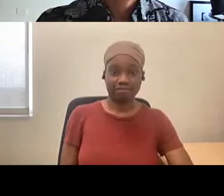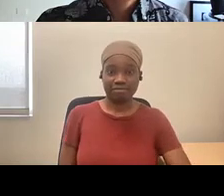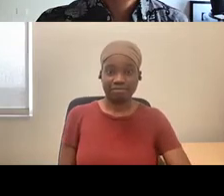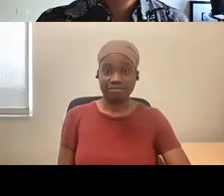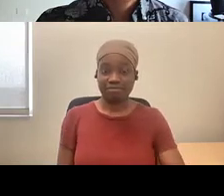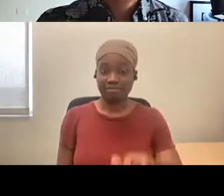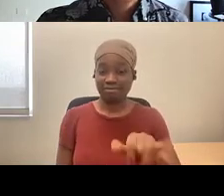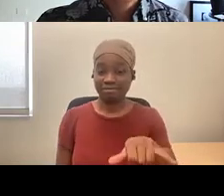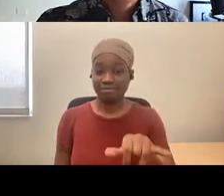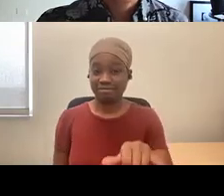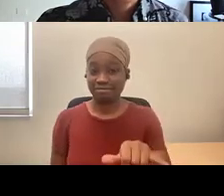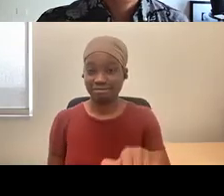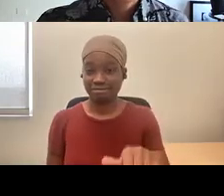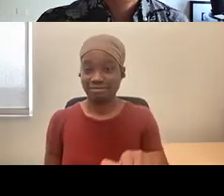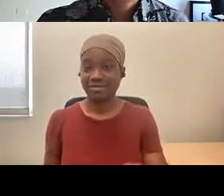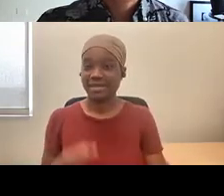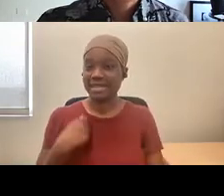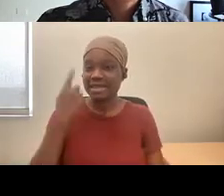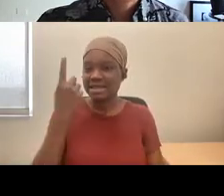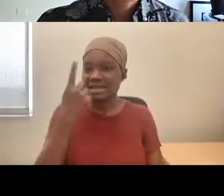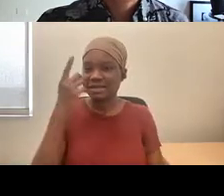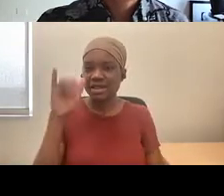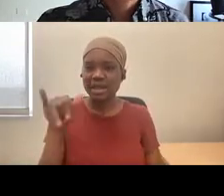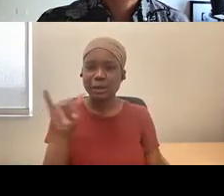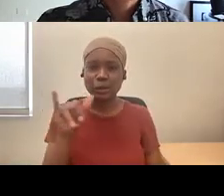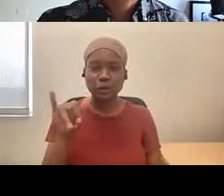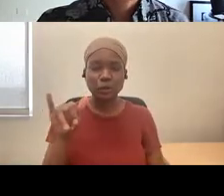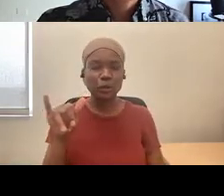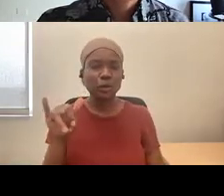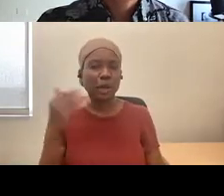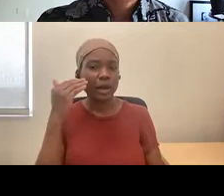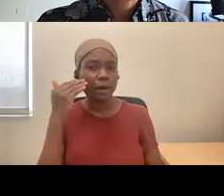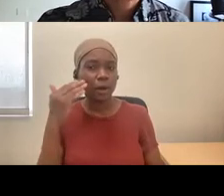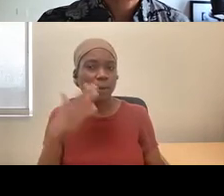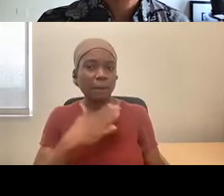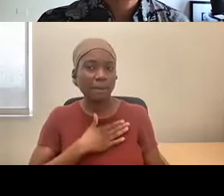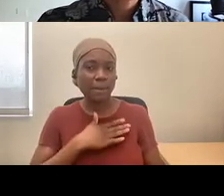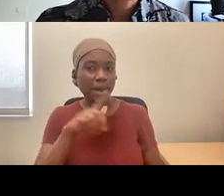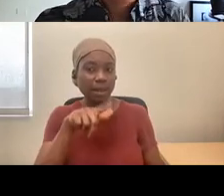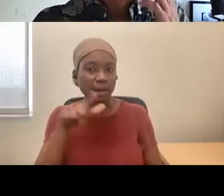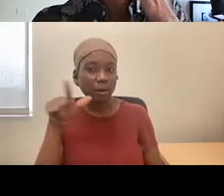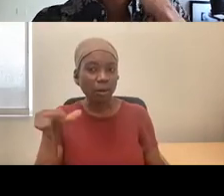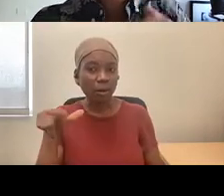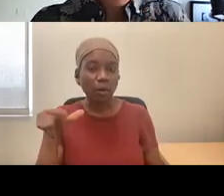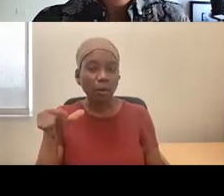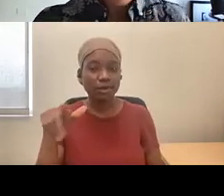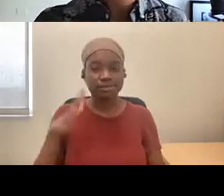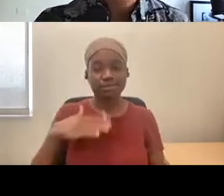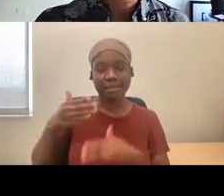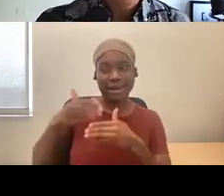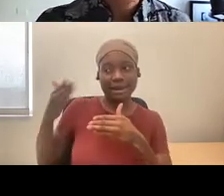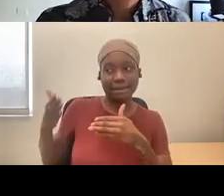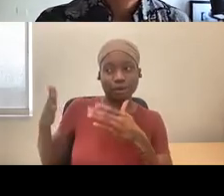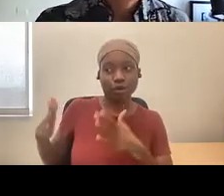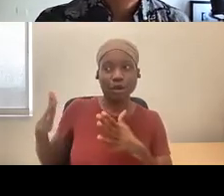Yeah, thinking about that too now, I know my landlord he's my neighbor, he has a camera